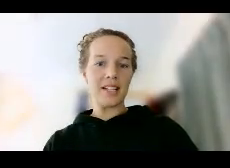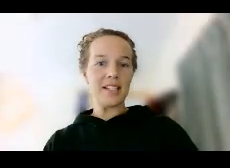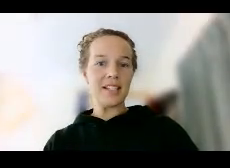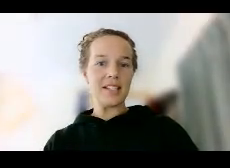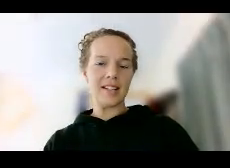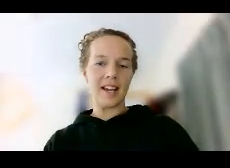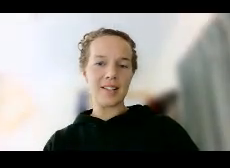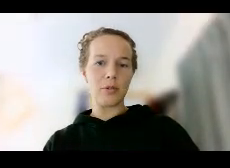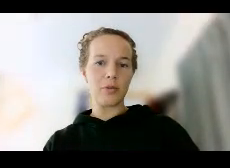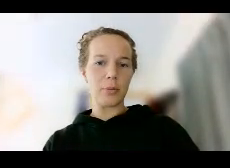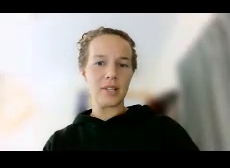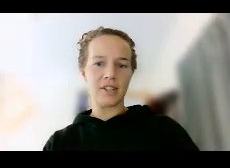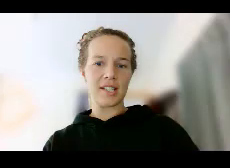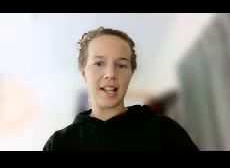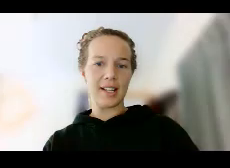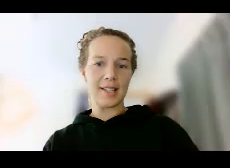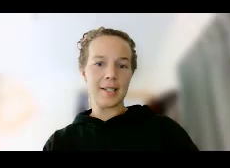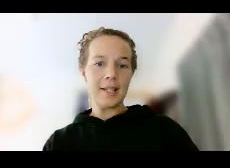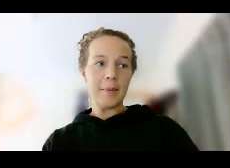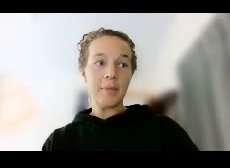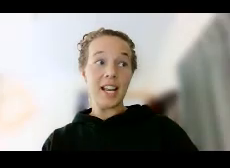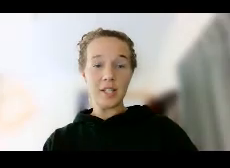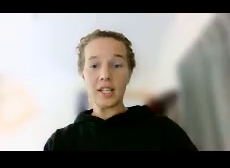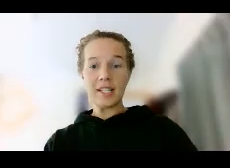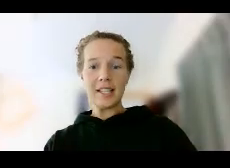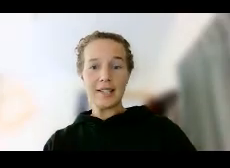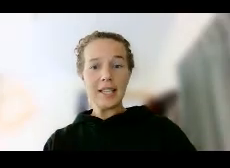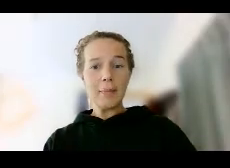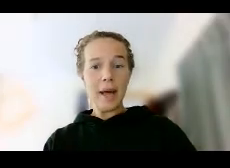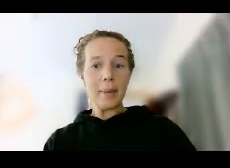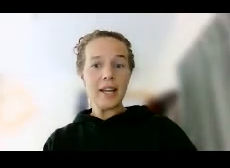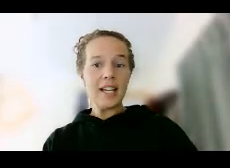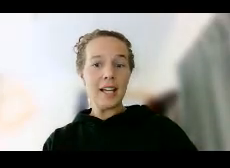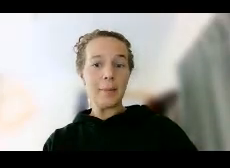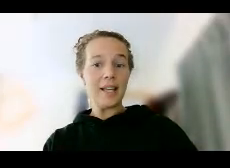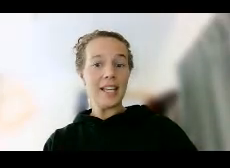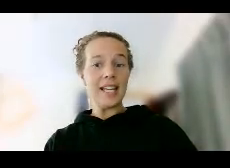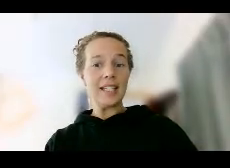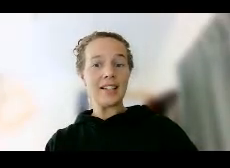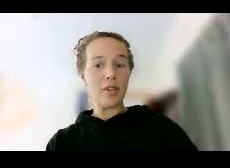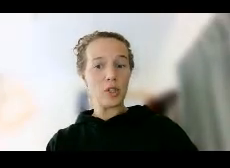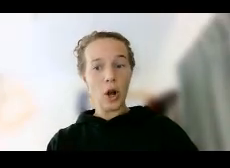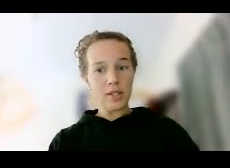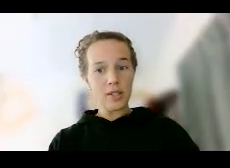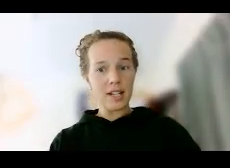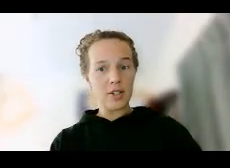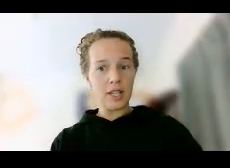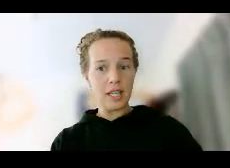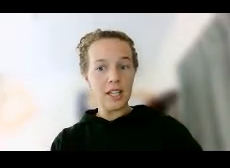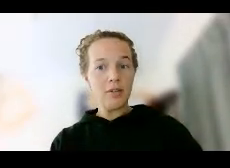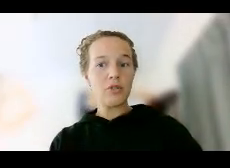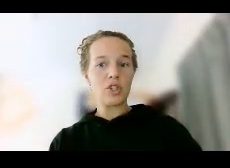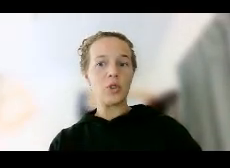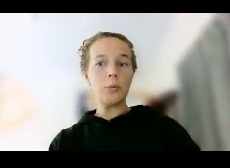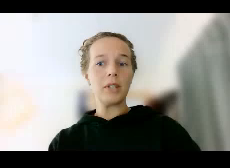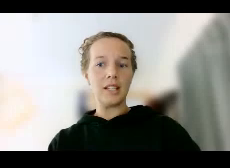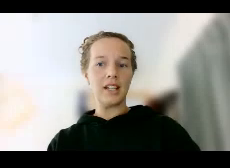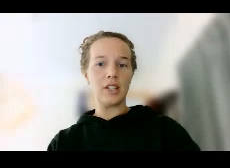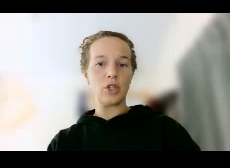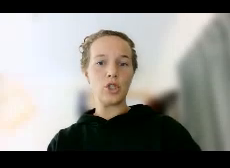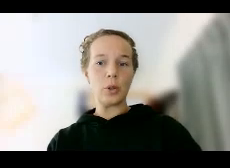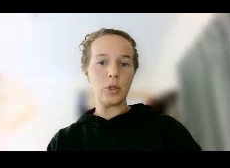suitable habitat in the intertidal zone for Pacific Sandlands. And as you can see, it's a heat map. It covers all of the Salish Sea. We've